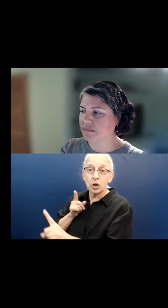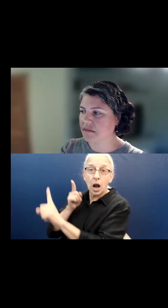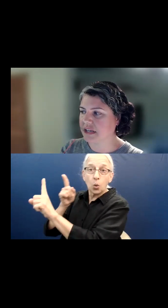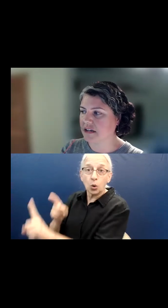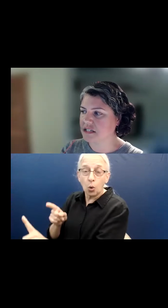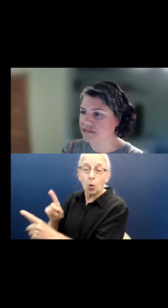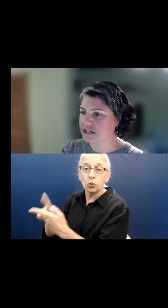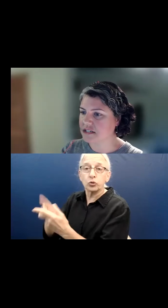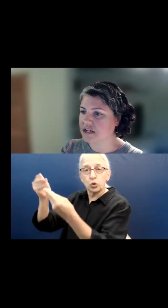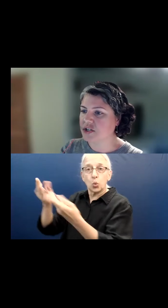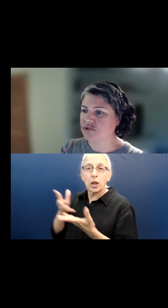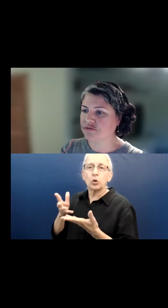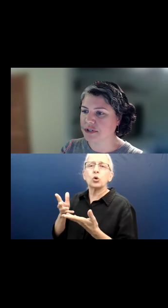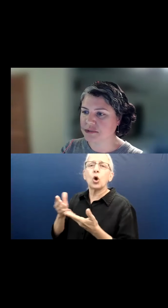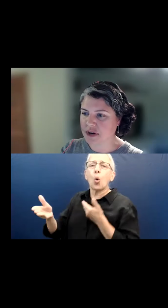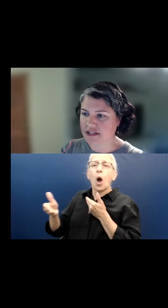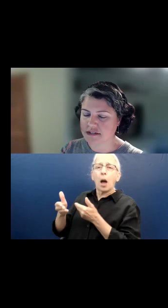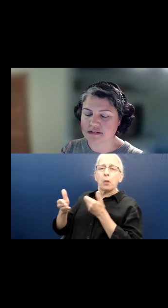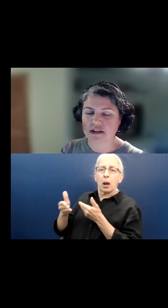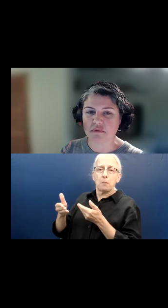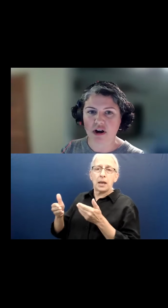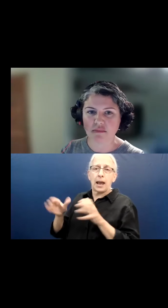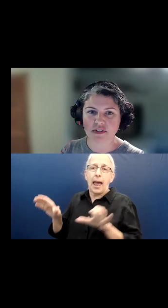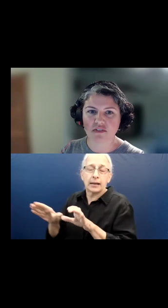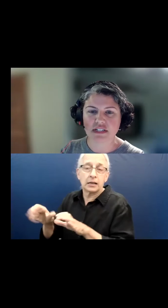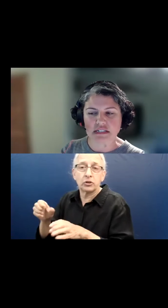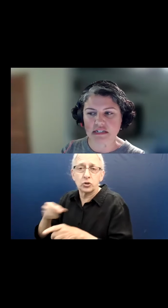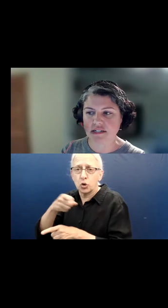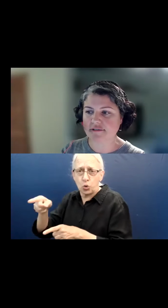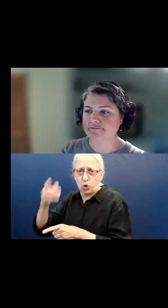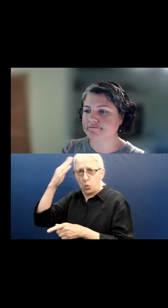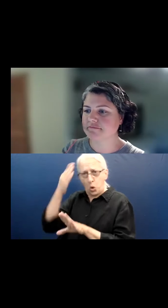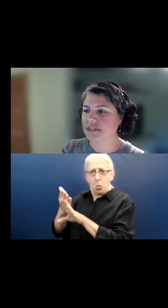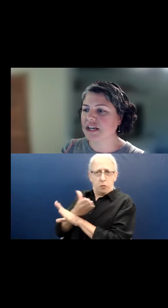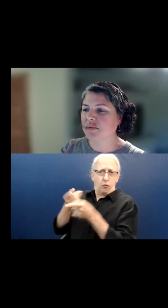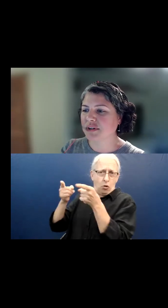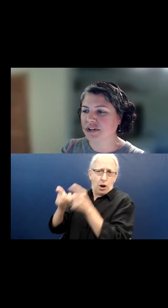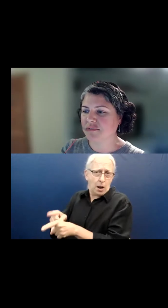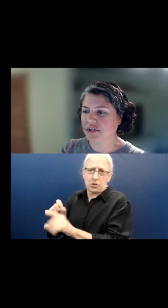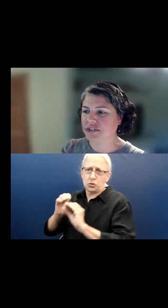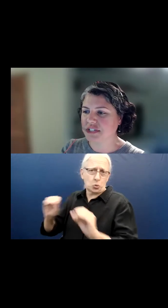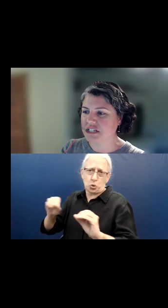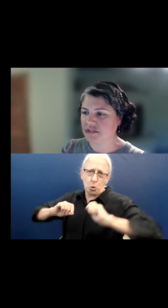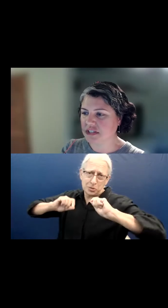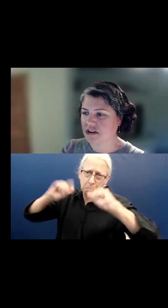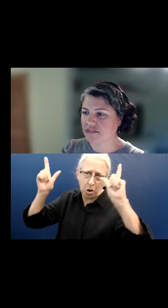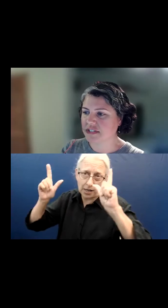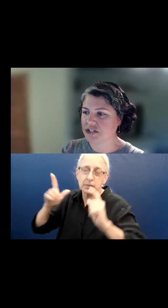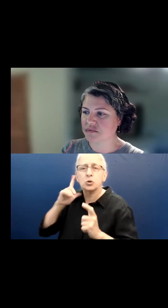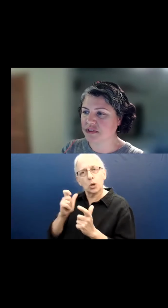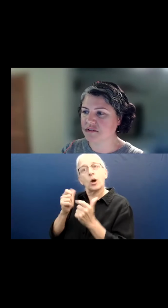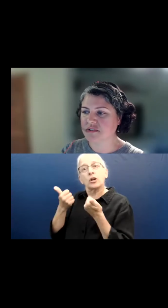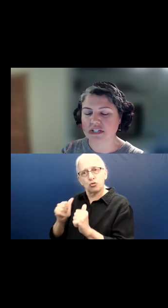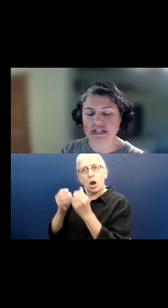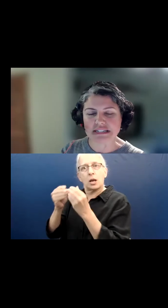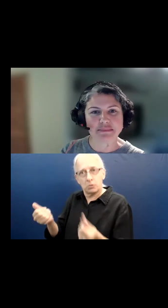about upcoming activities to avoid surprises and problem solve as needed. We're looking forward to continuing the